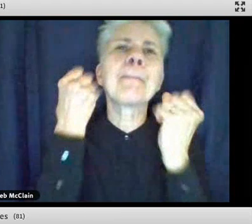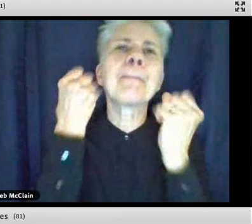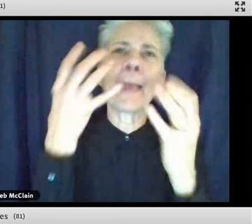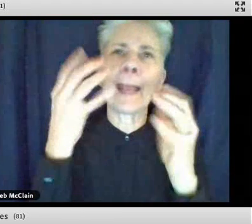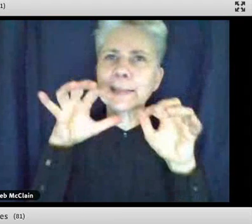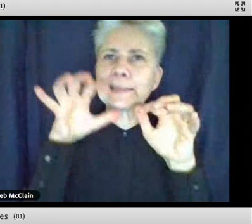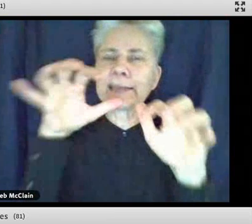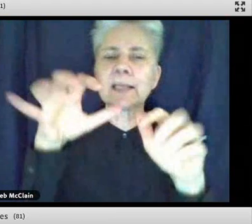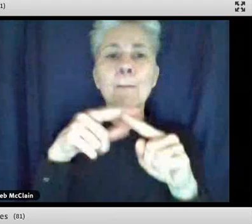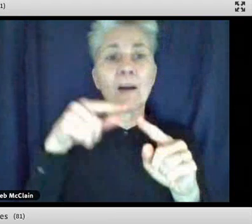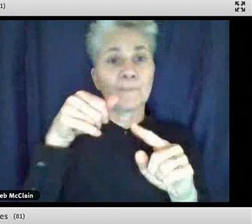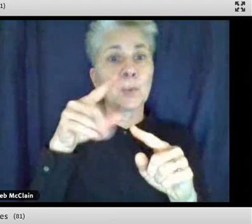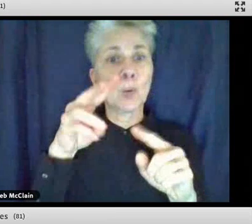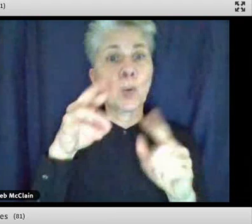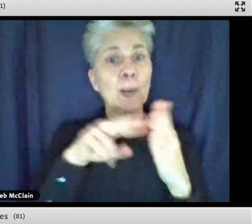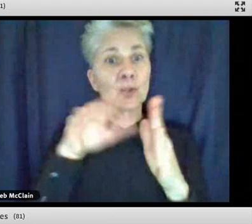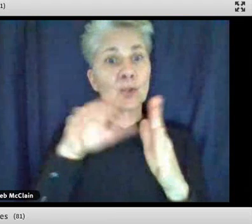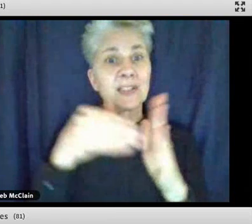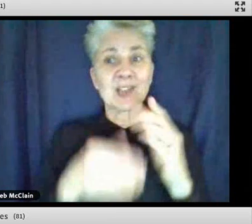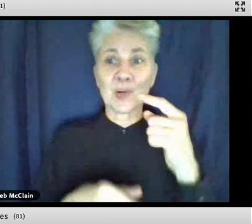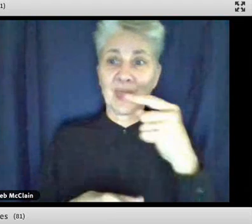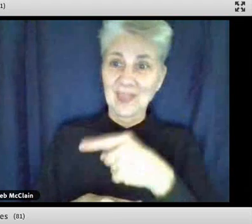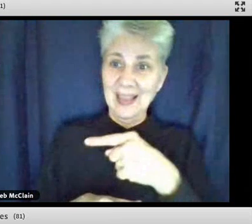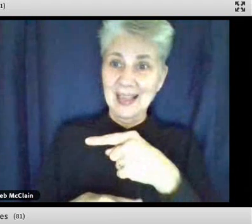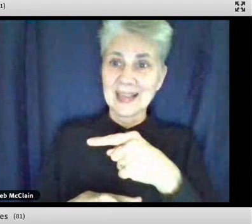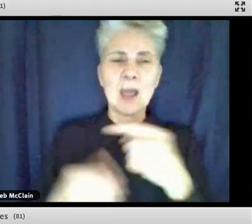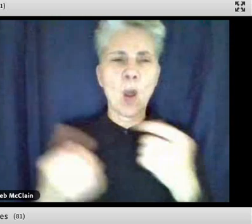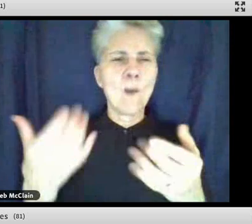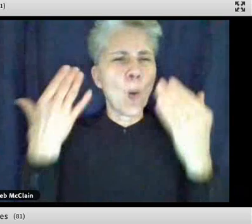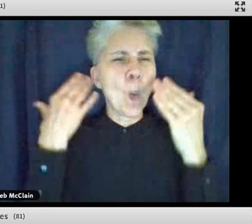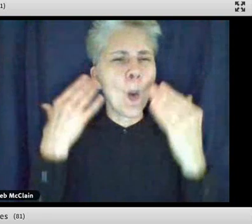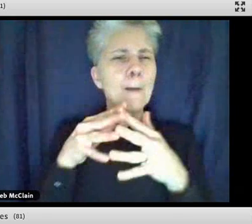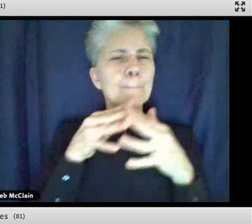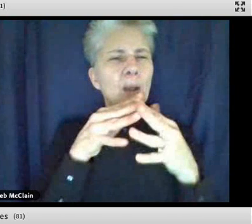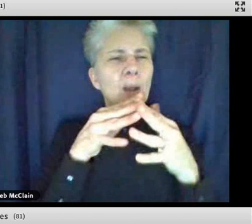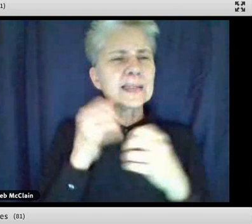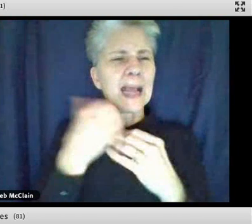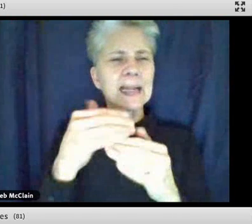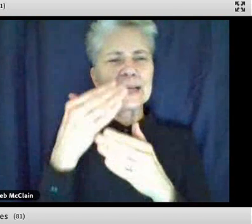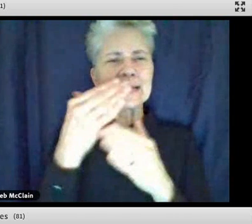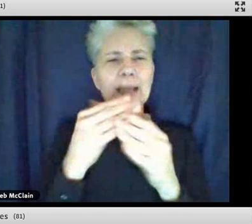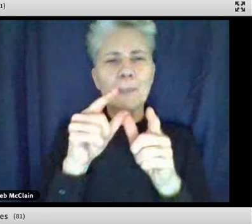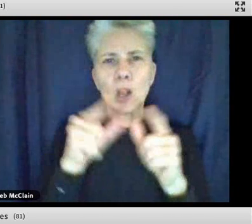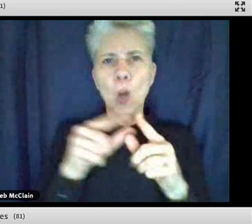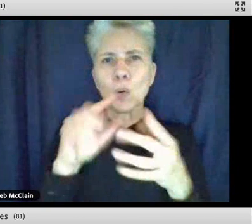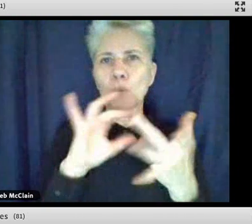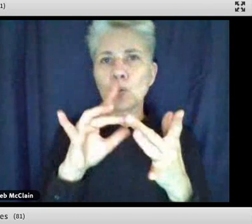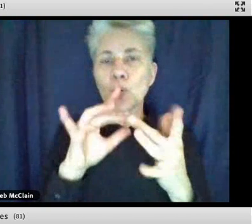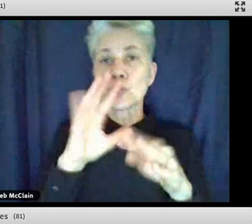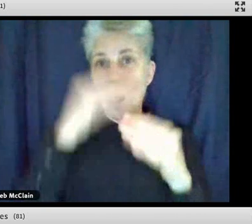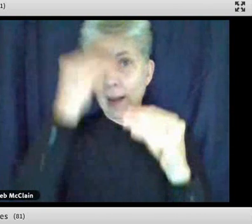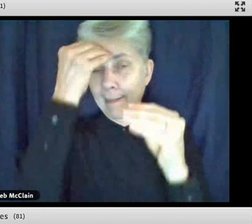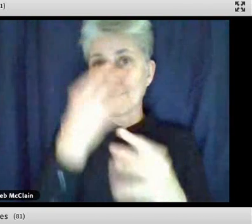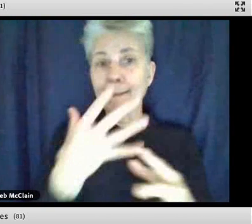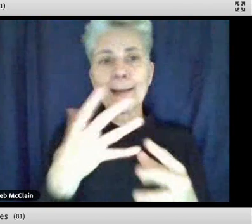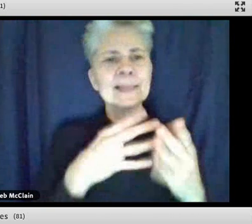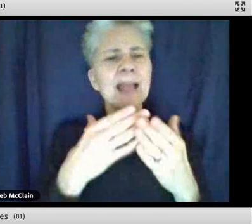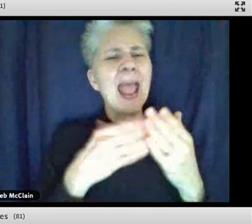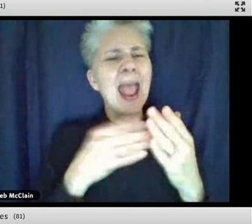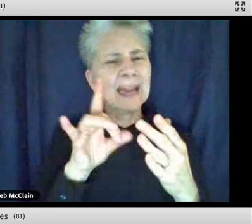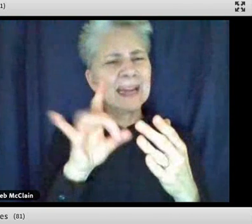Research Center. And it says an overwhelming majority of Americans get at least some local news online. And 89%,